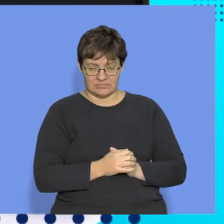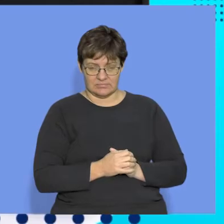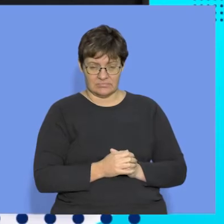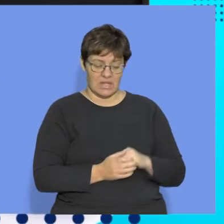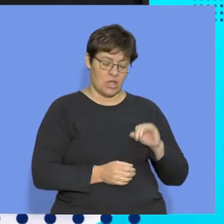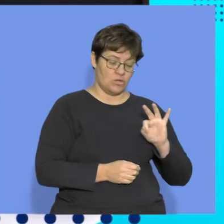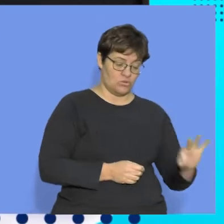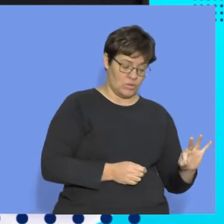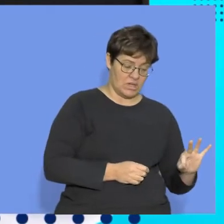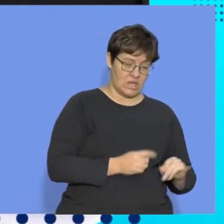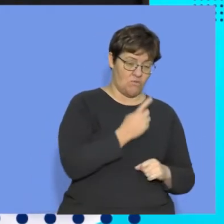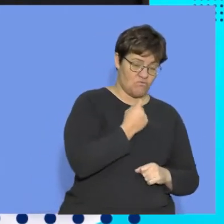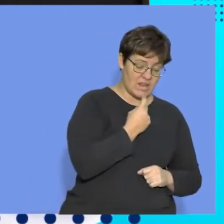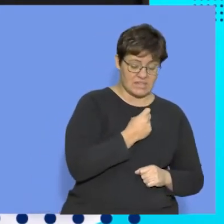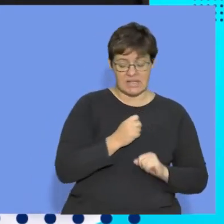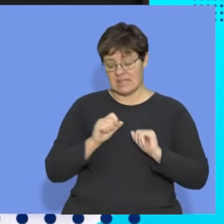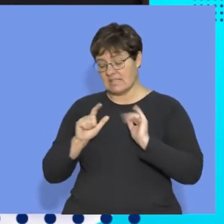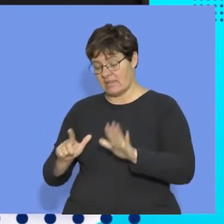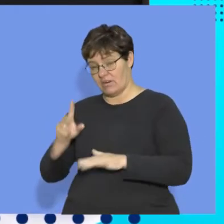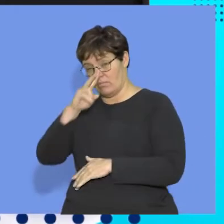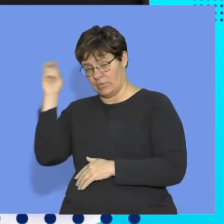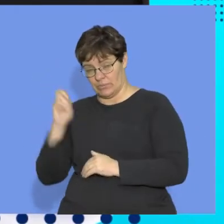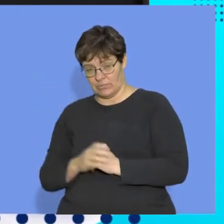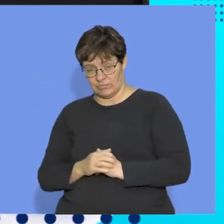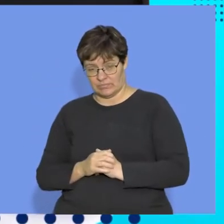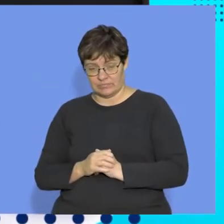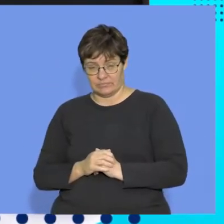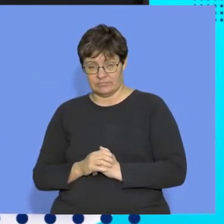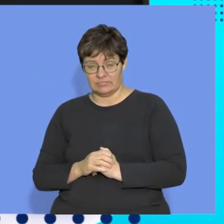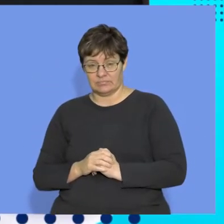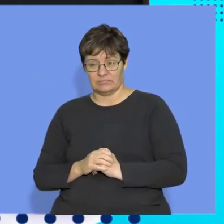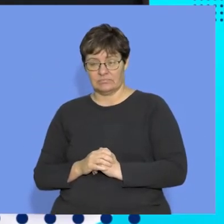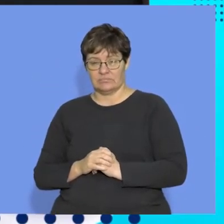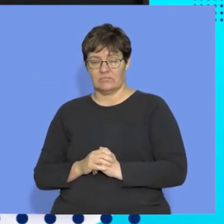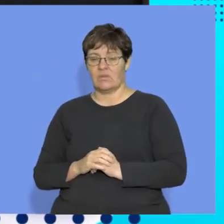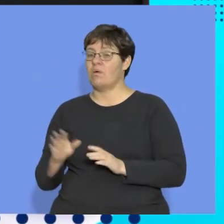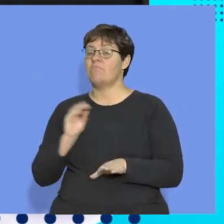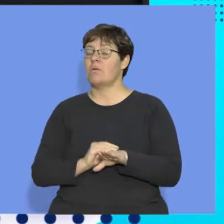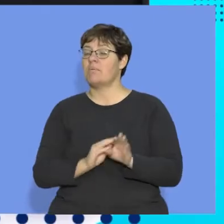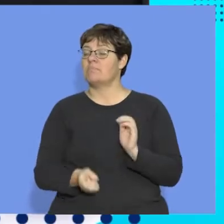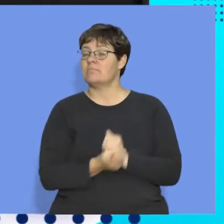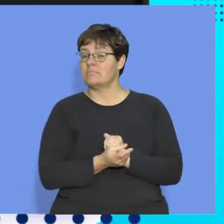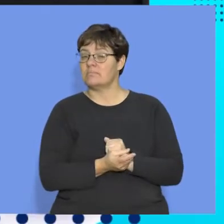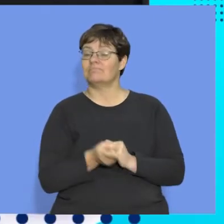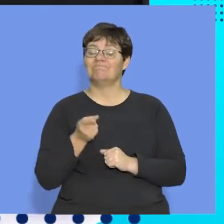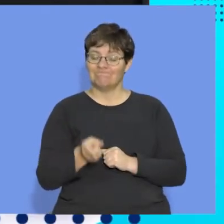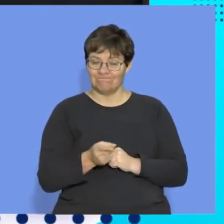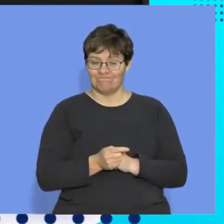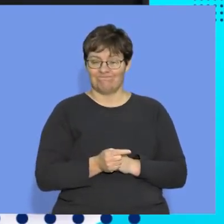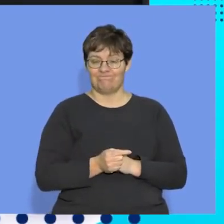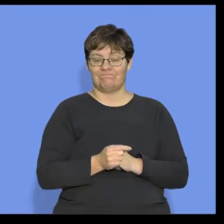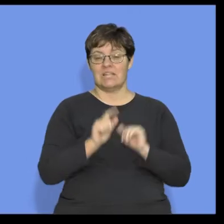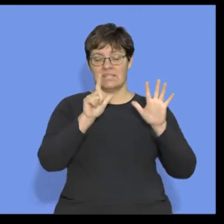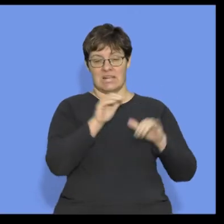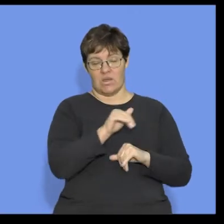We have 3 red, 7 blue. What is the probability of getting red? 3 out of 10. What is the probability of getting blue? 7 out of